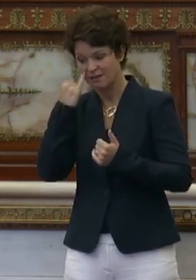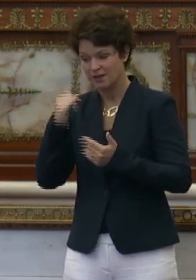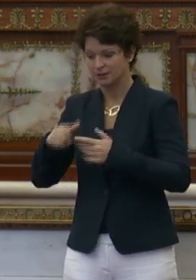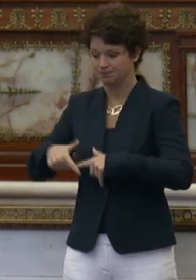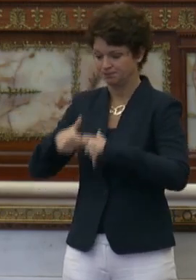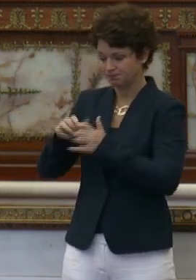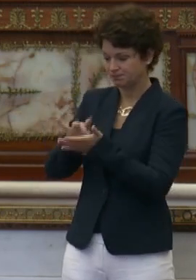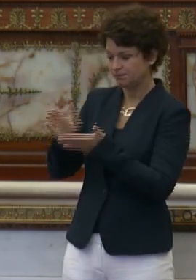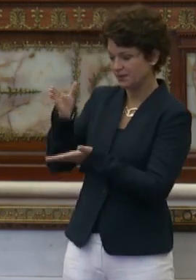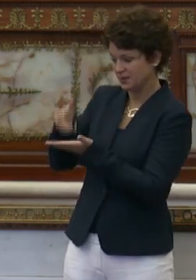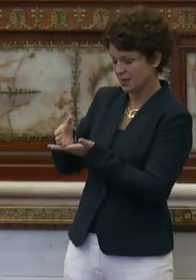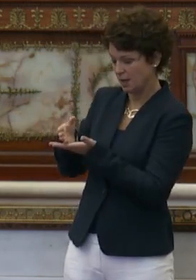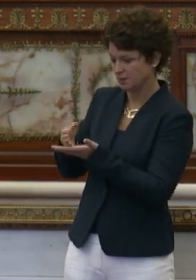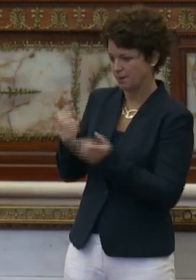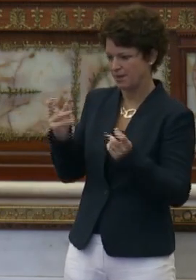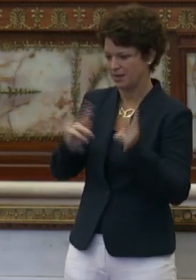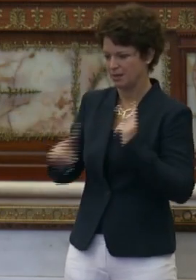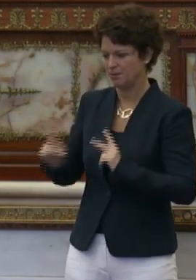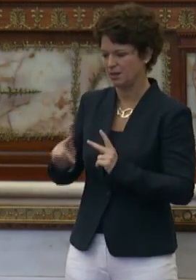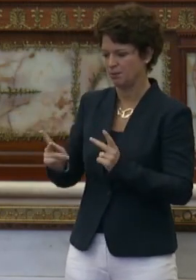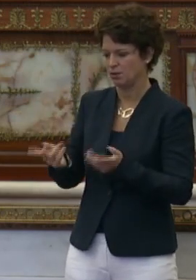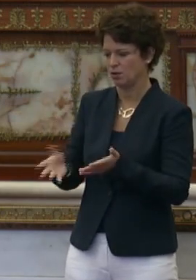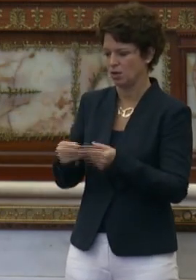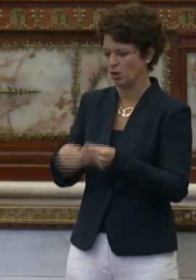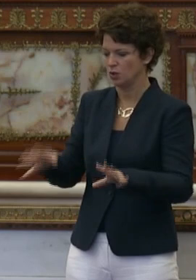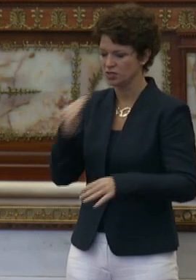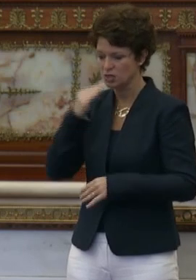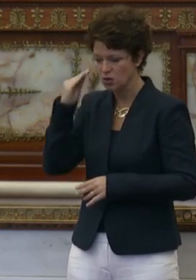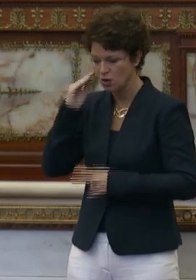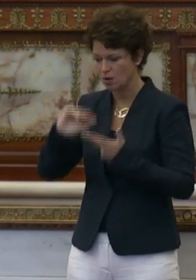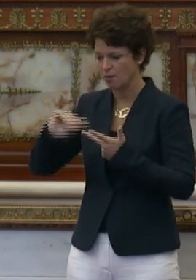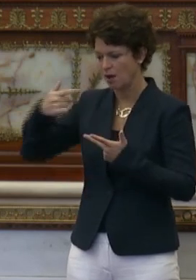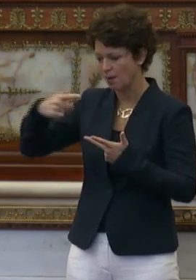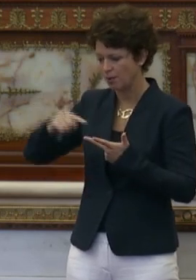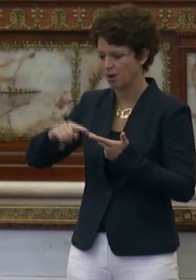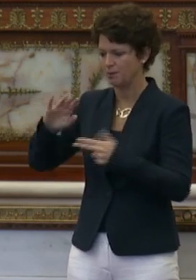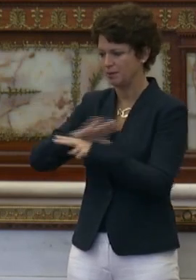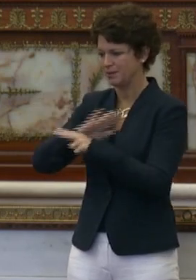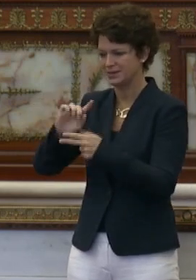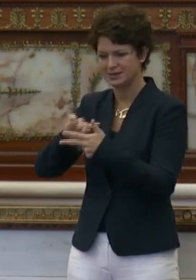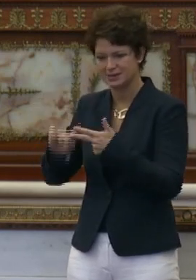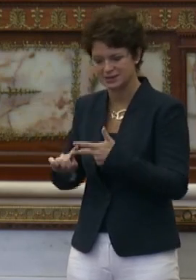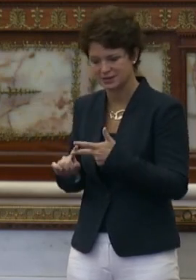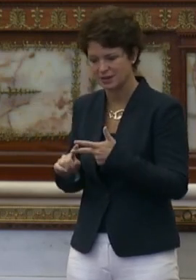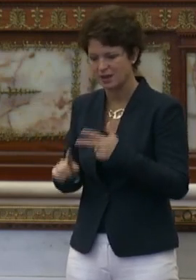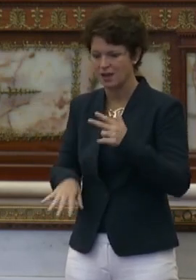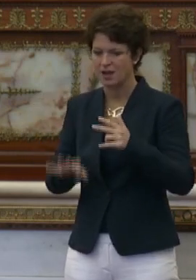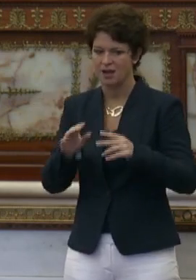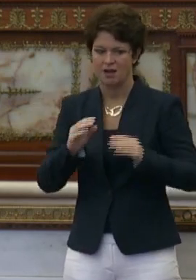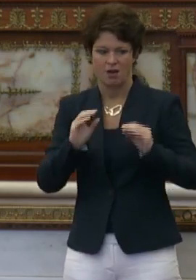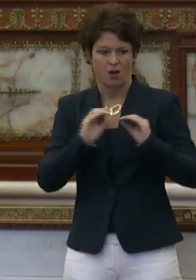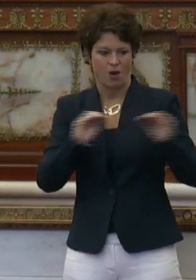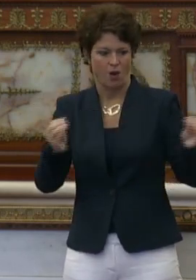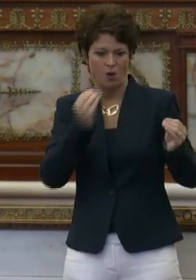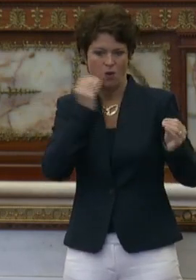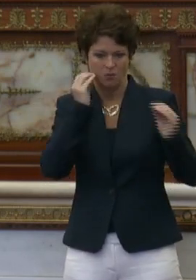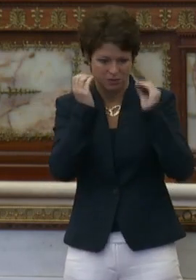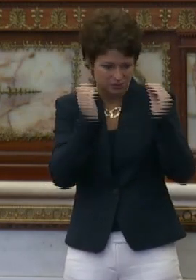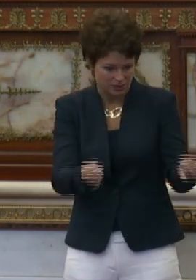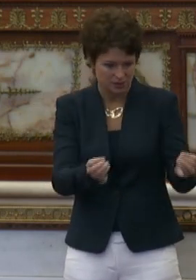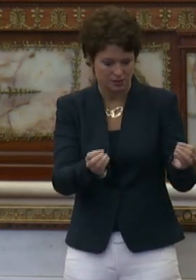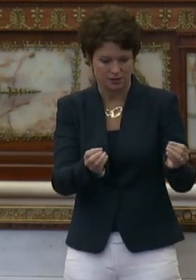Philadelphia constituents losing their homes, apartments, and businesses, finding themselves homeless and